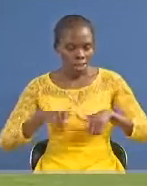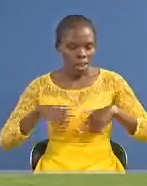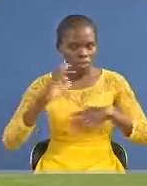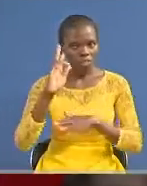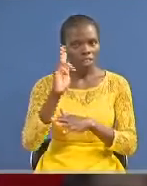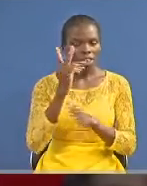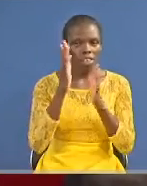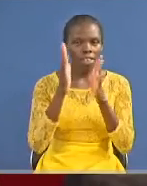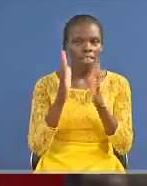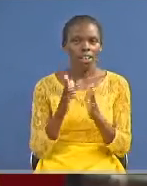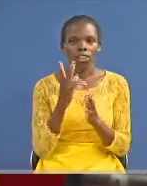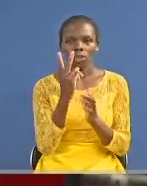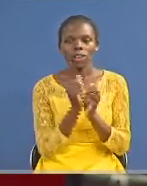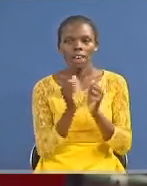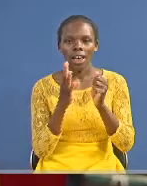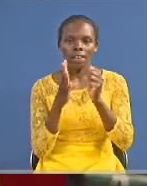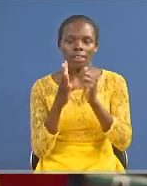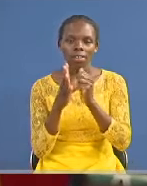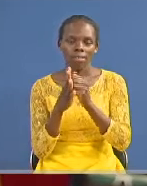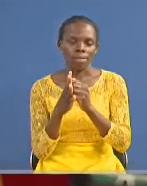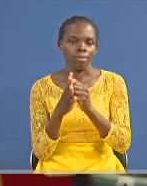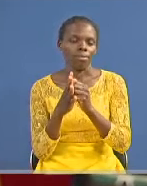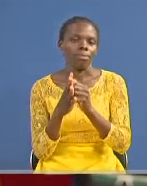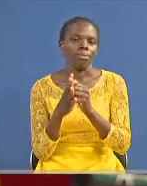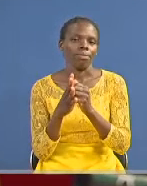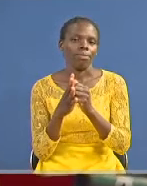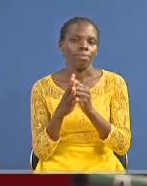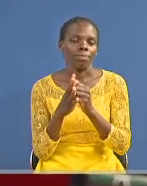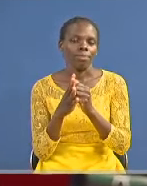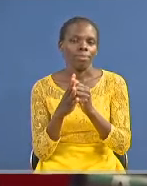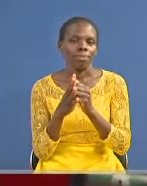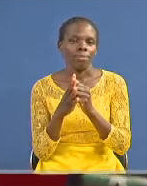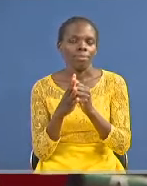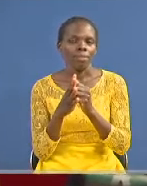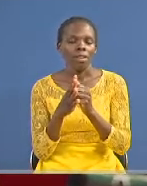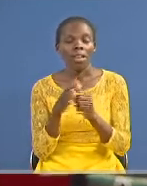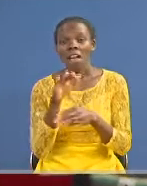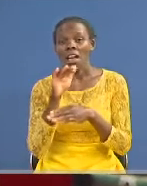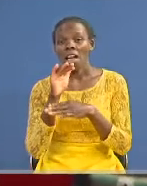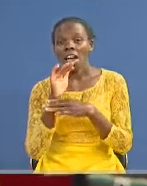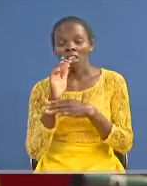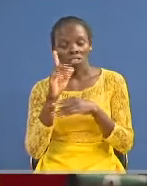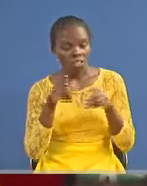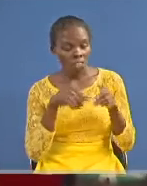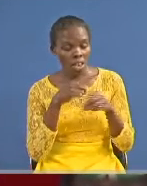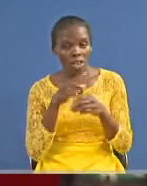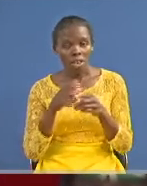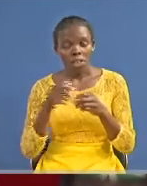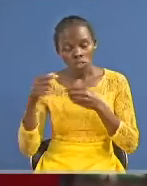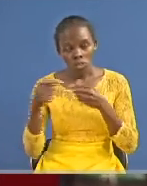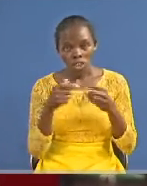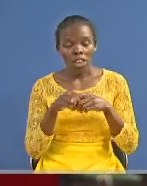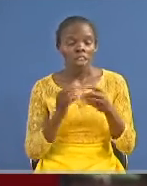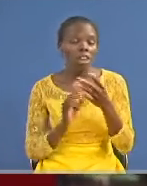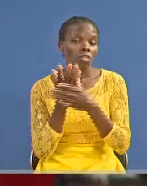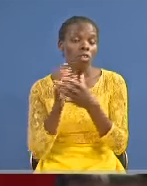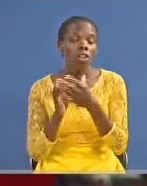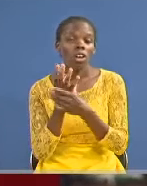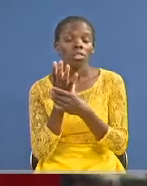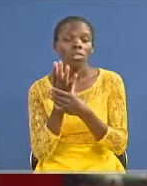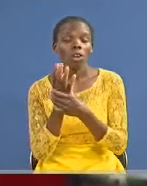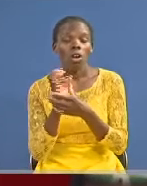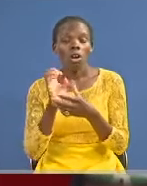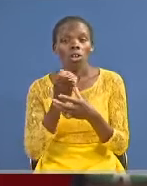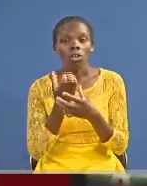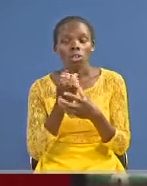Kenya. In 2019, we are not asked to fight in the forests or to confront